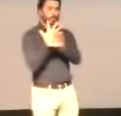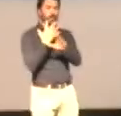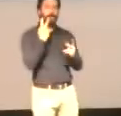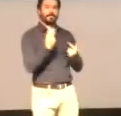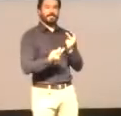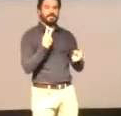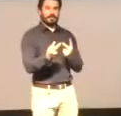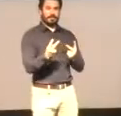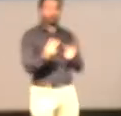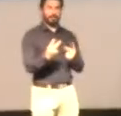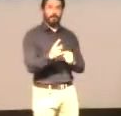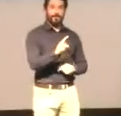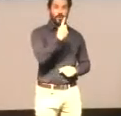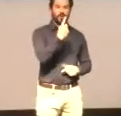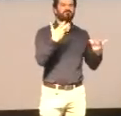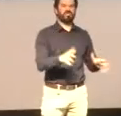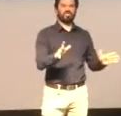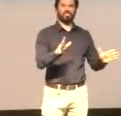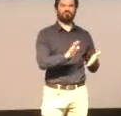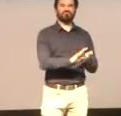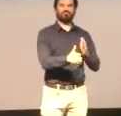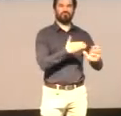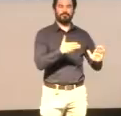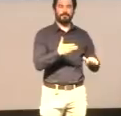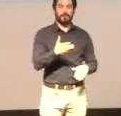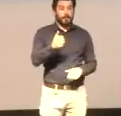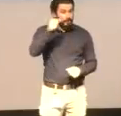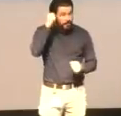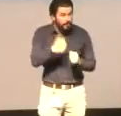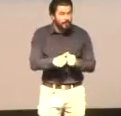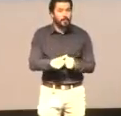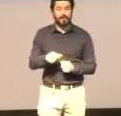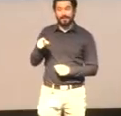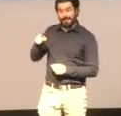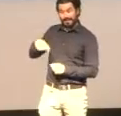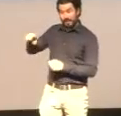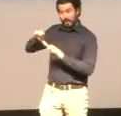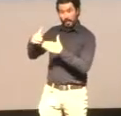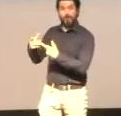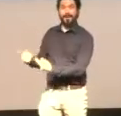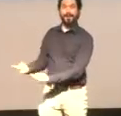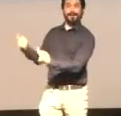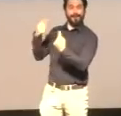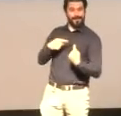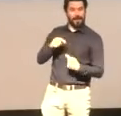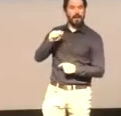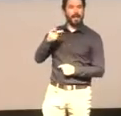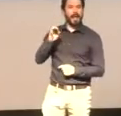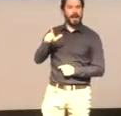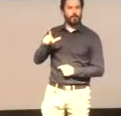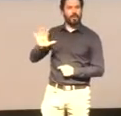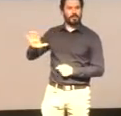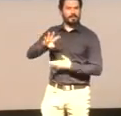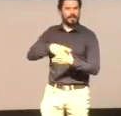You may recall we were originally scheduled to have an in-person site visit in April, but that visit was canceled due to the